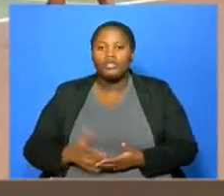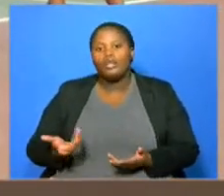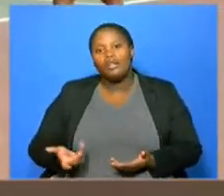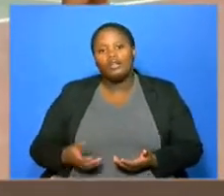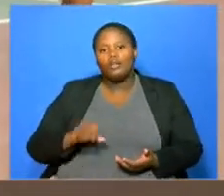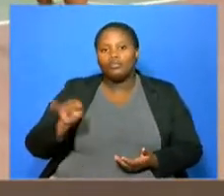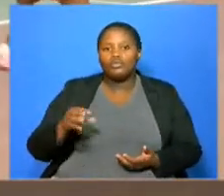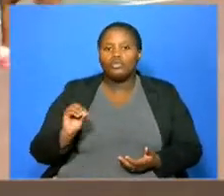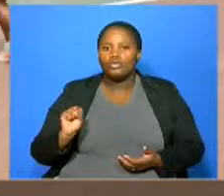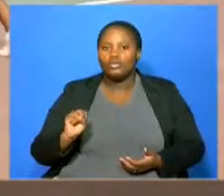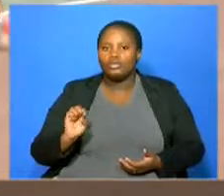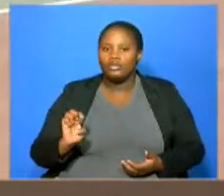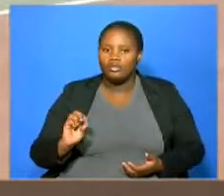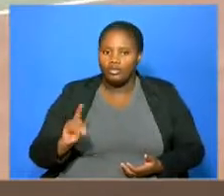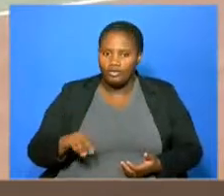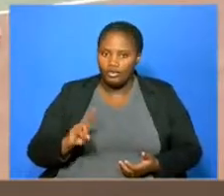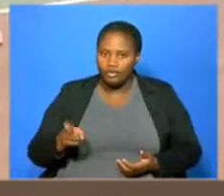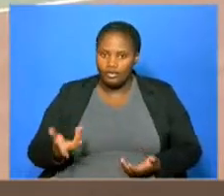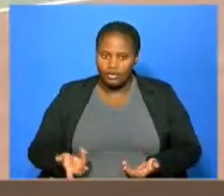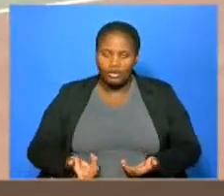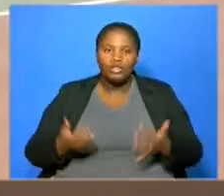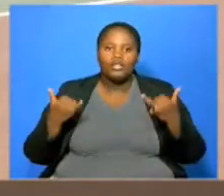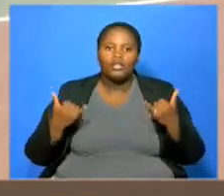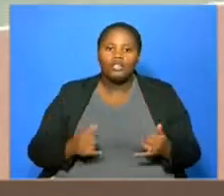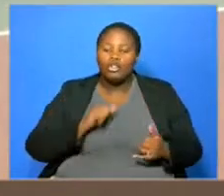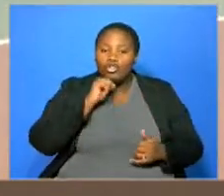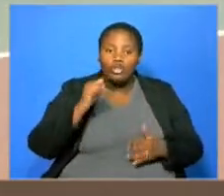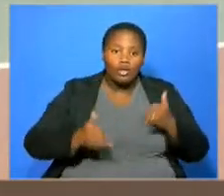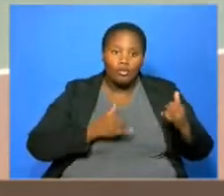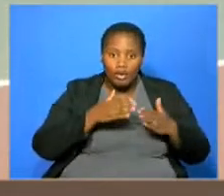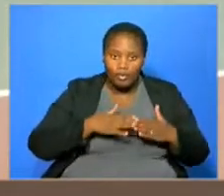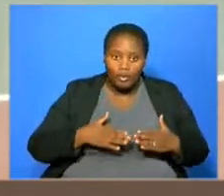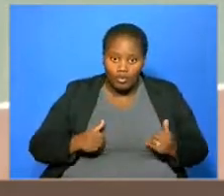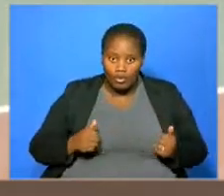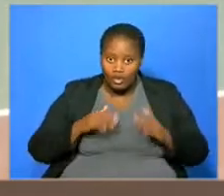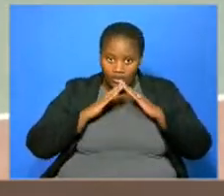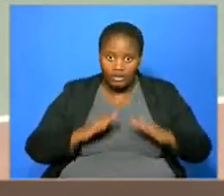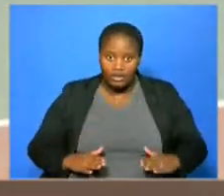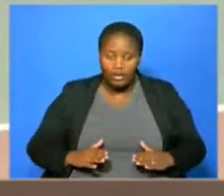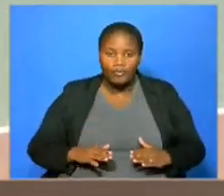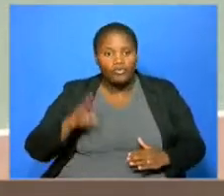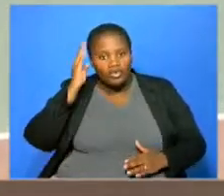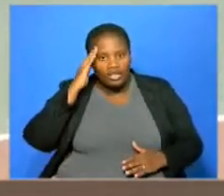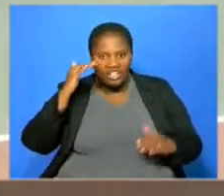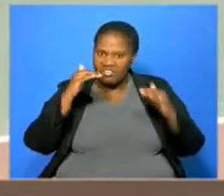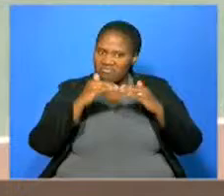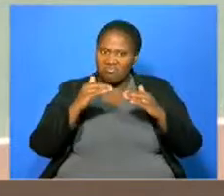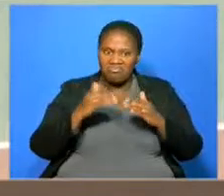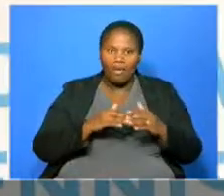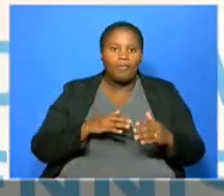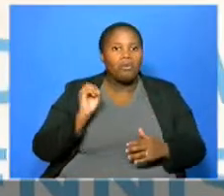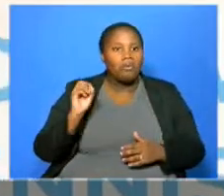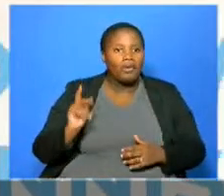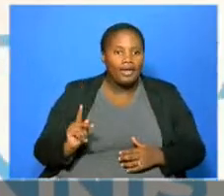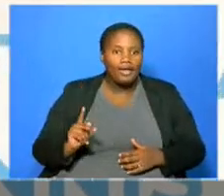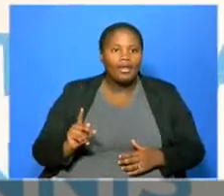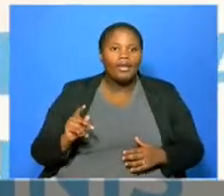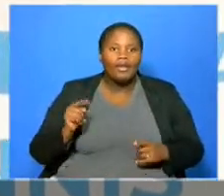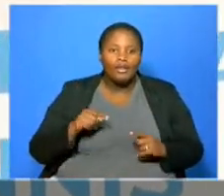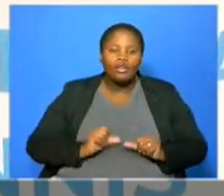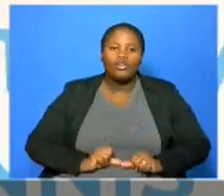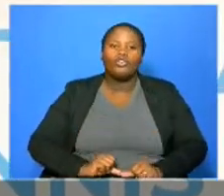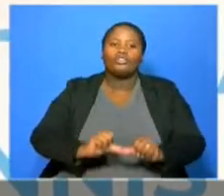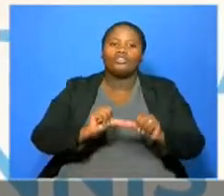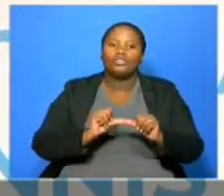sets 6-1 and 6-3. I didn't play bad today. I think I played fairly well. She was just a bit more